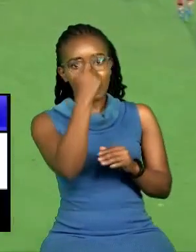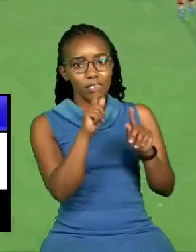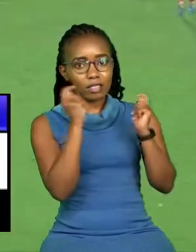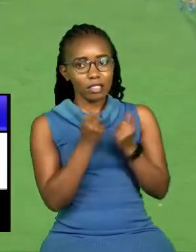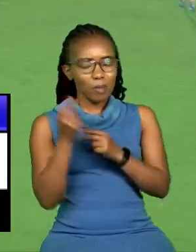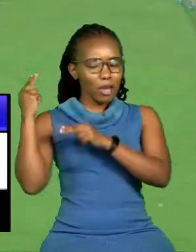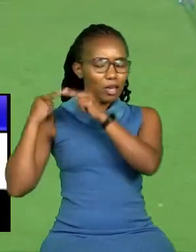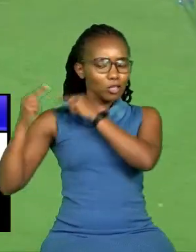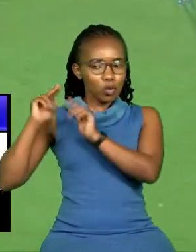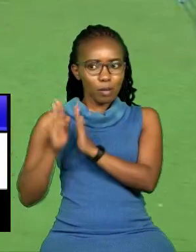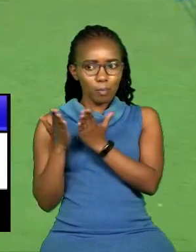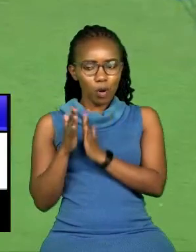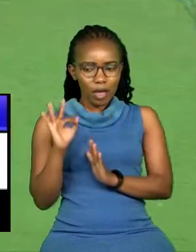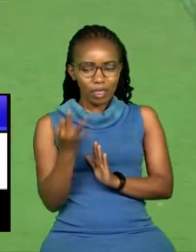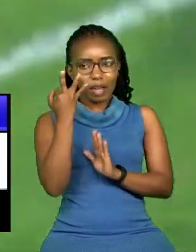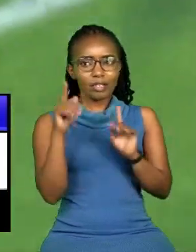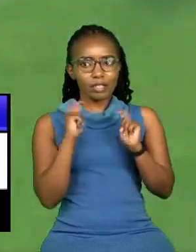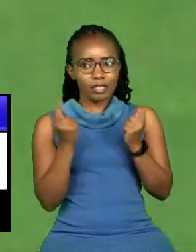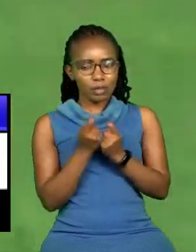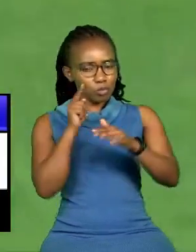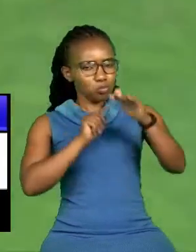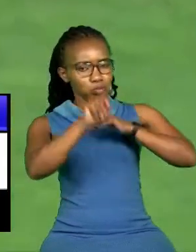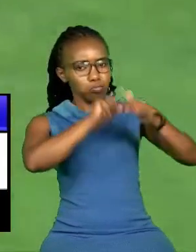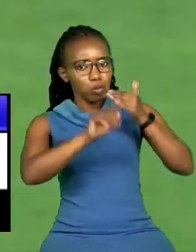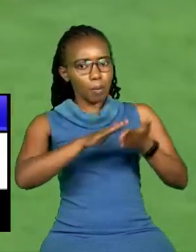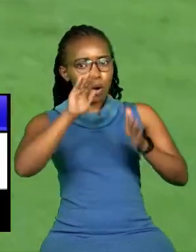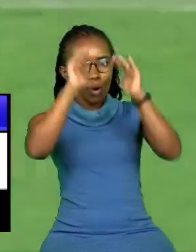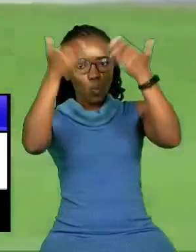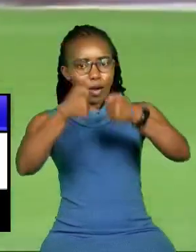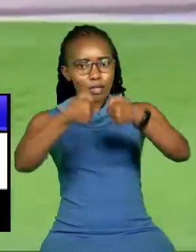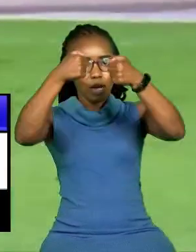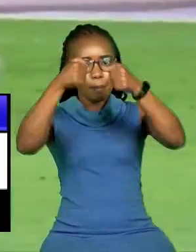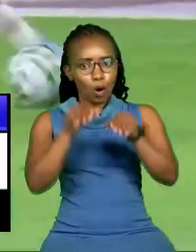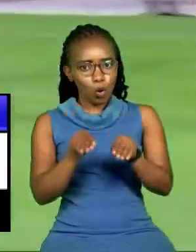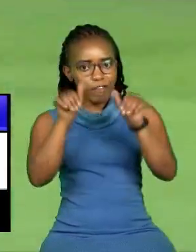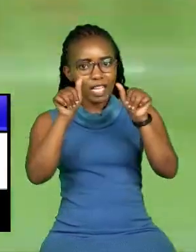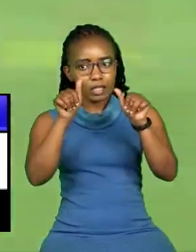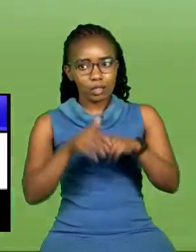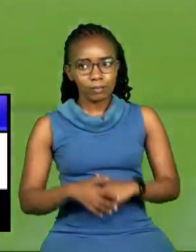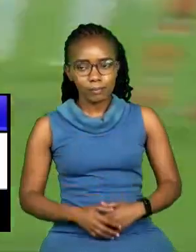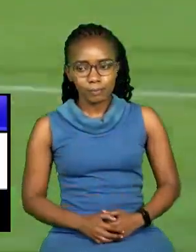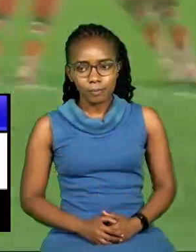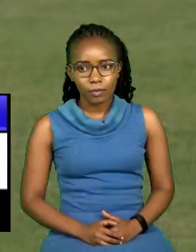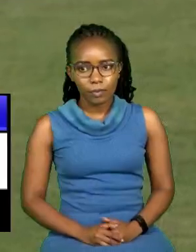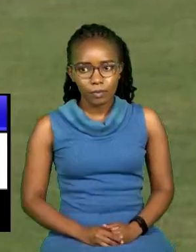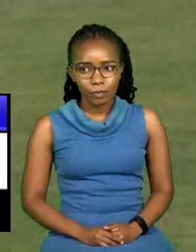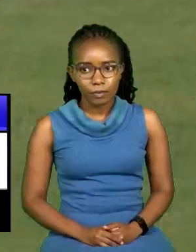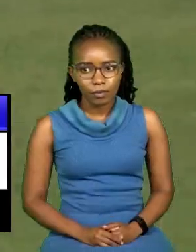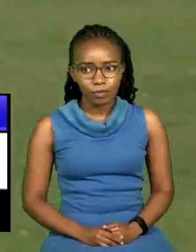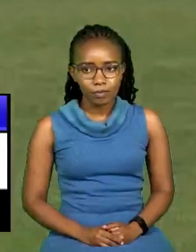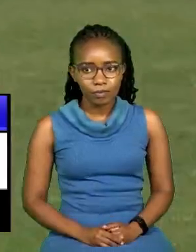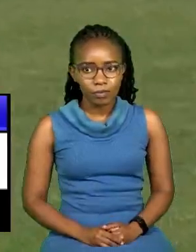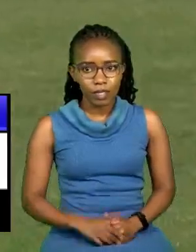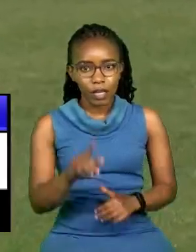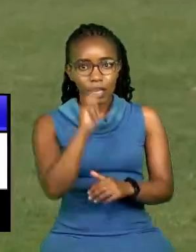history, it being the third team to concede many goals in the World Cup qualifiers. Oh, he almost looked as if he was... Despite the